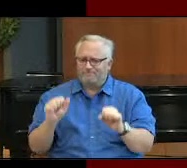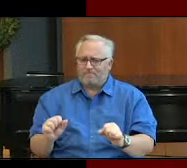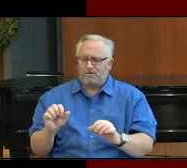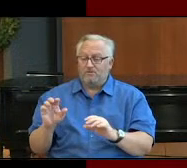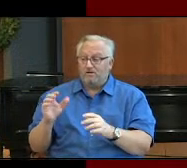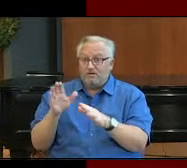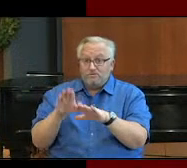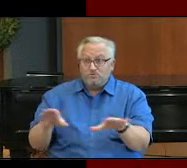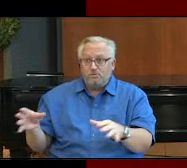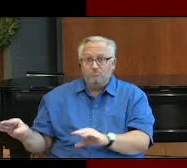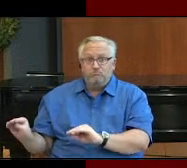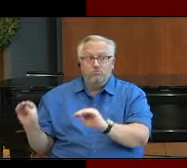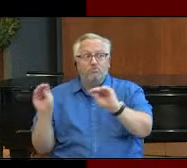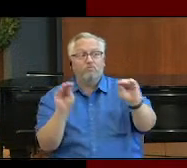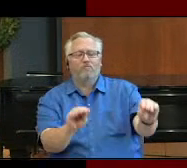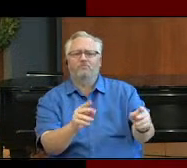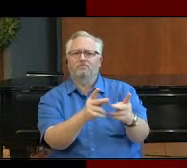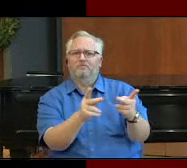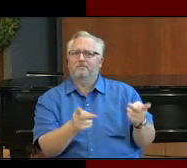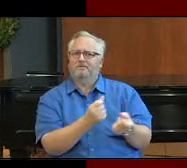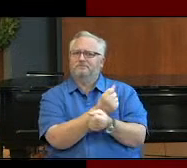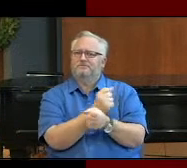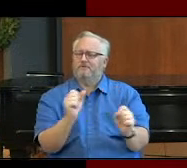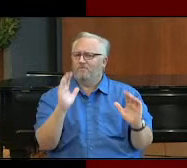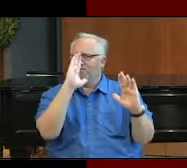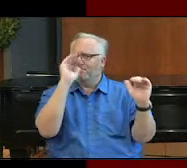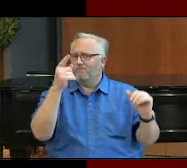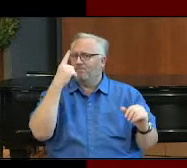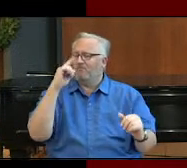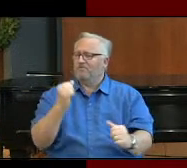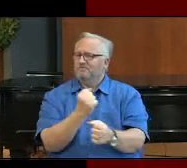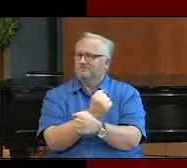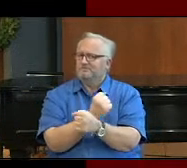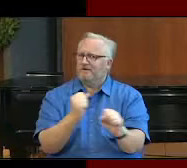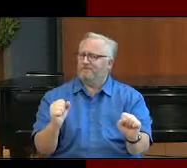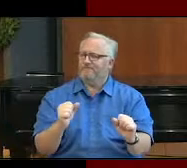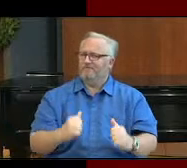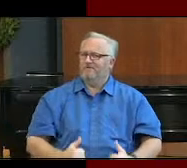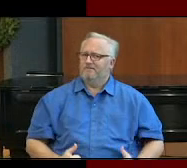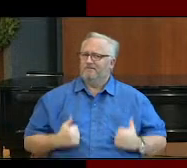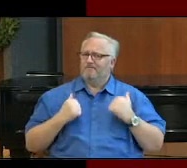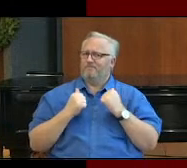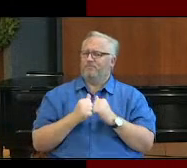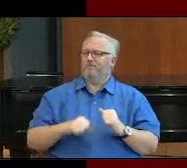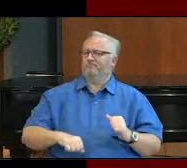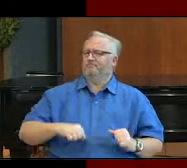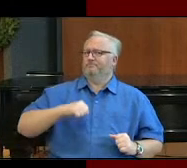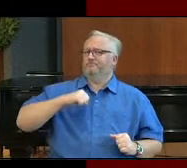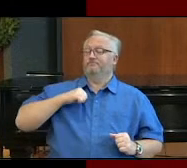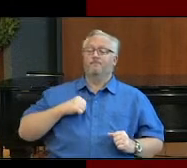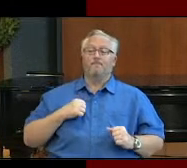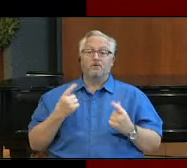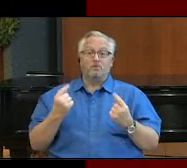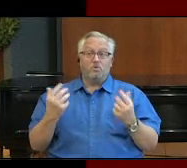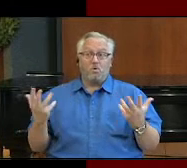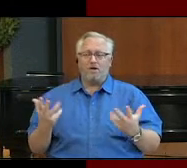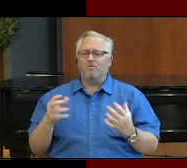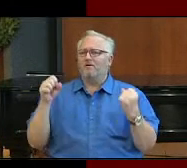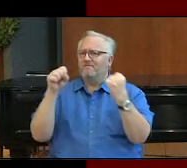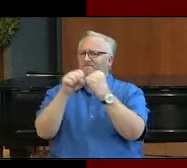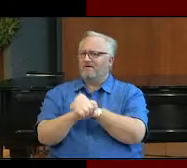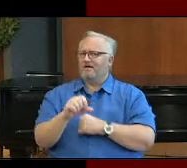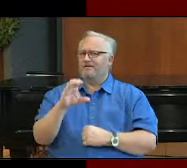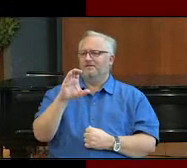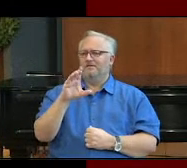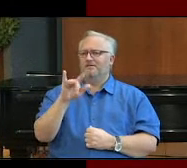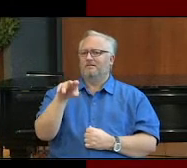place where they can hope for a safe and dignified life. What to do? We must fight climate change. Recently,